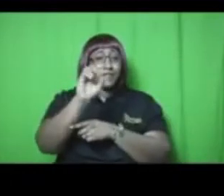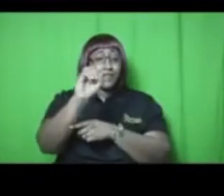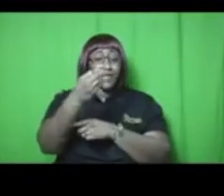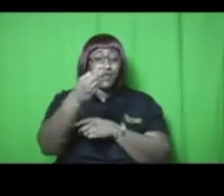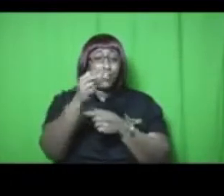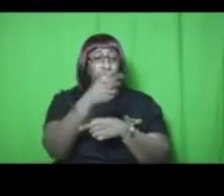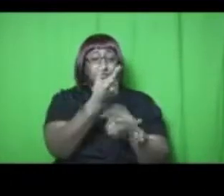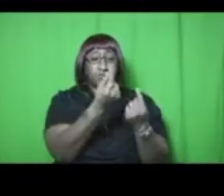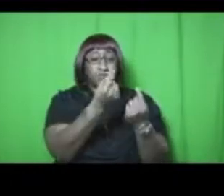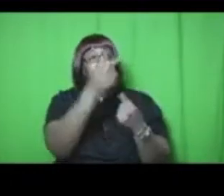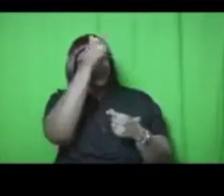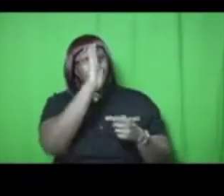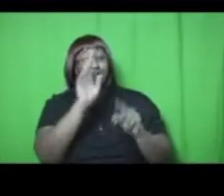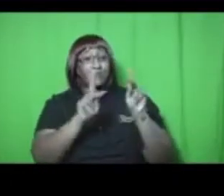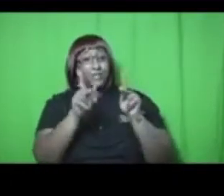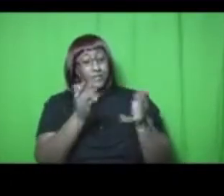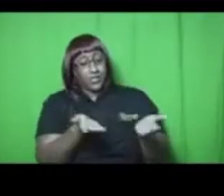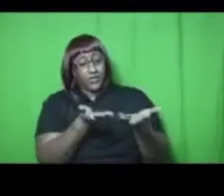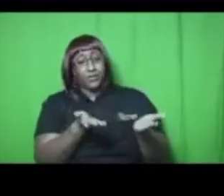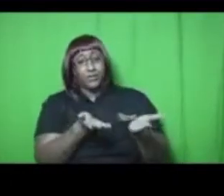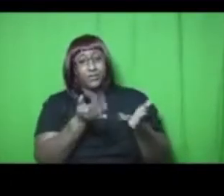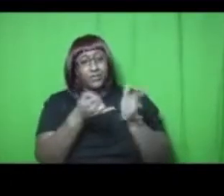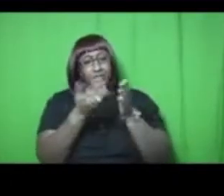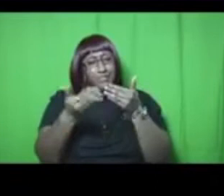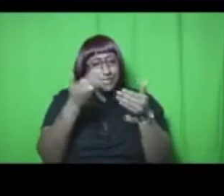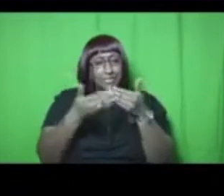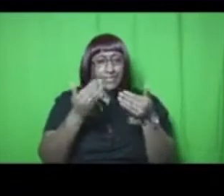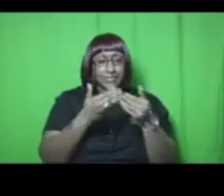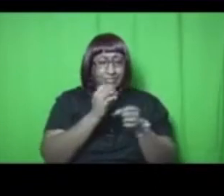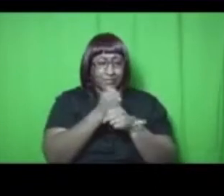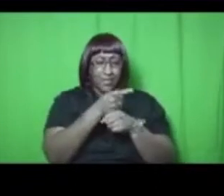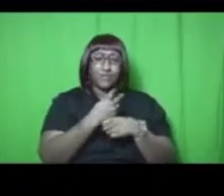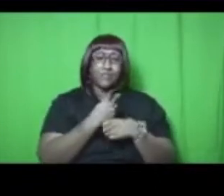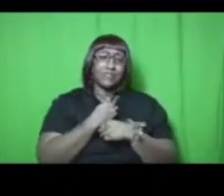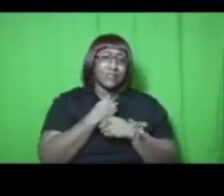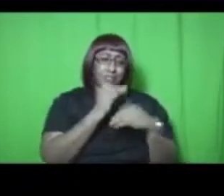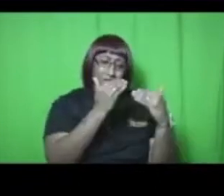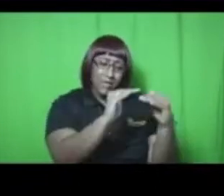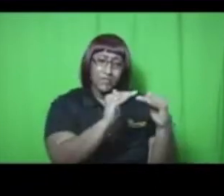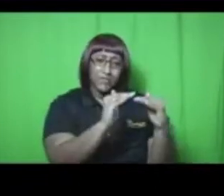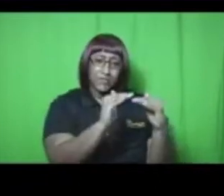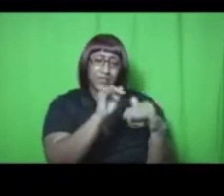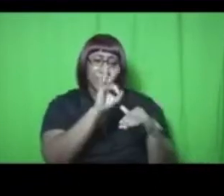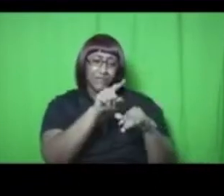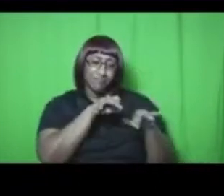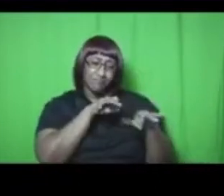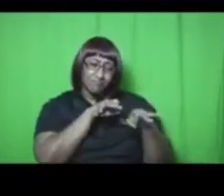here. See, it's easy to confine you if I first define you.